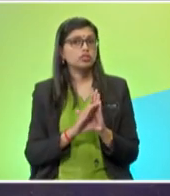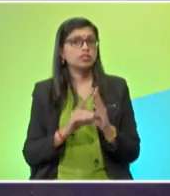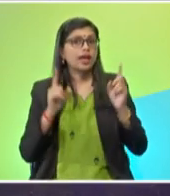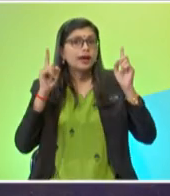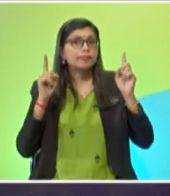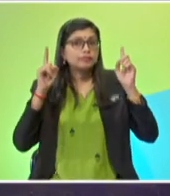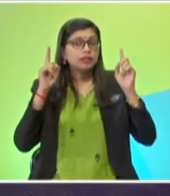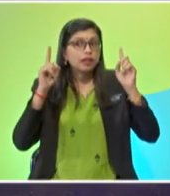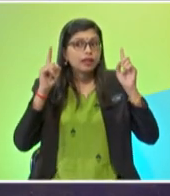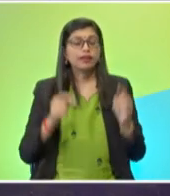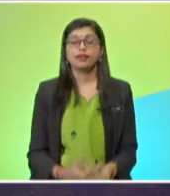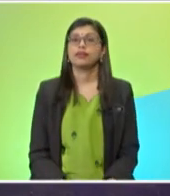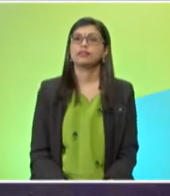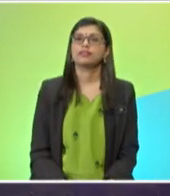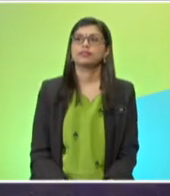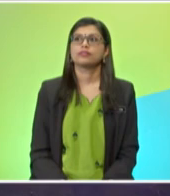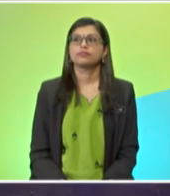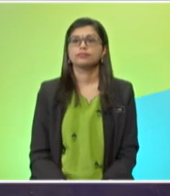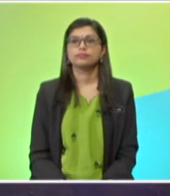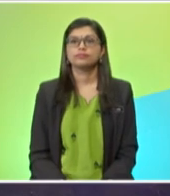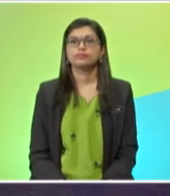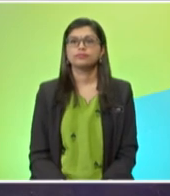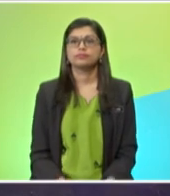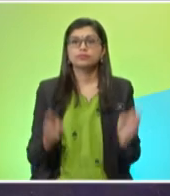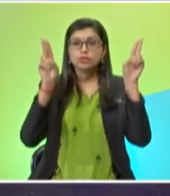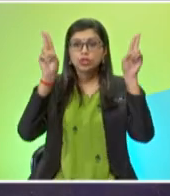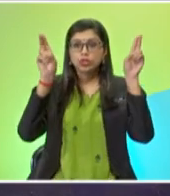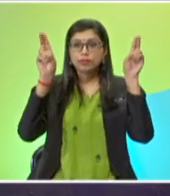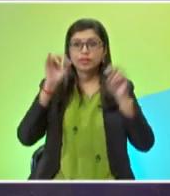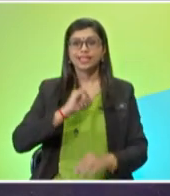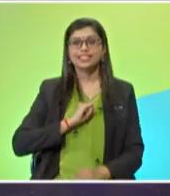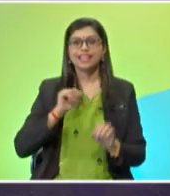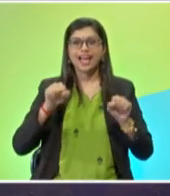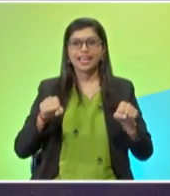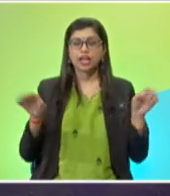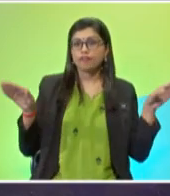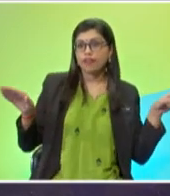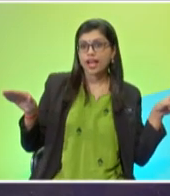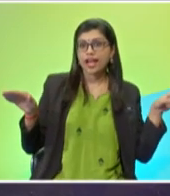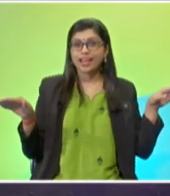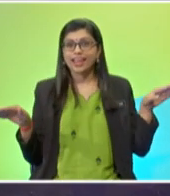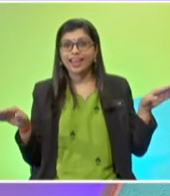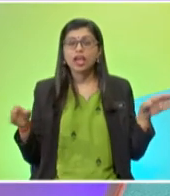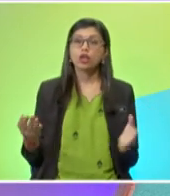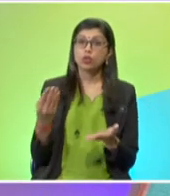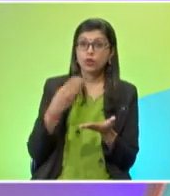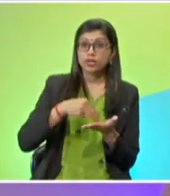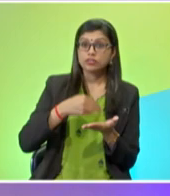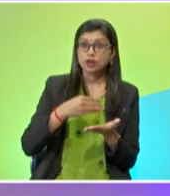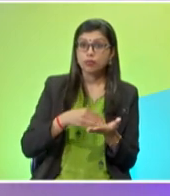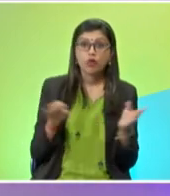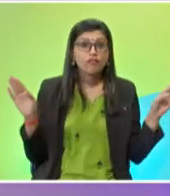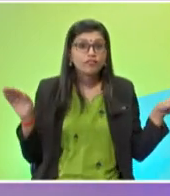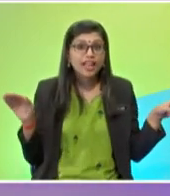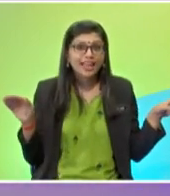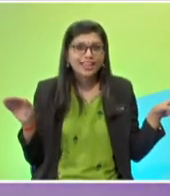various types of air transportation. So the topic is I Can Fly. If you want to continue to fly with us, continue to